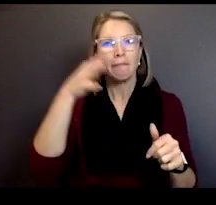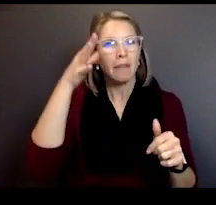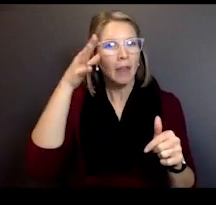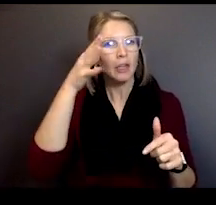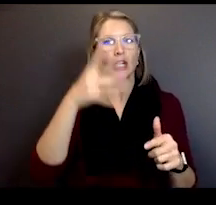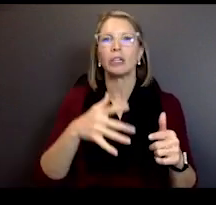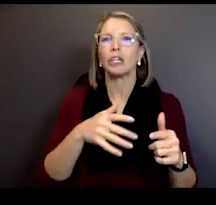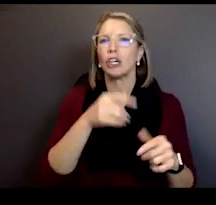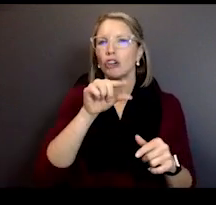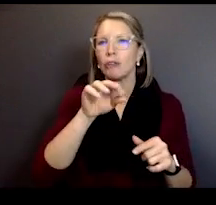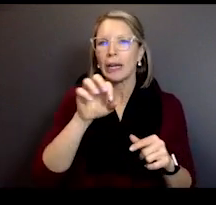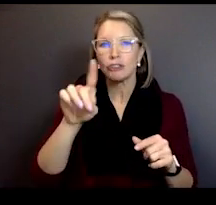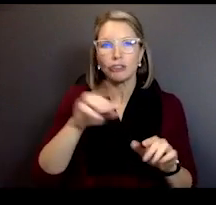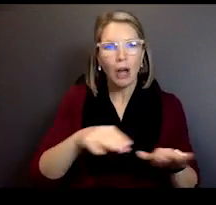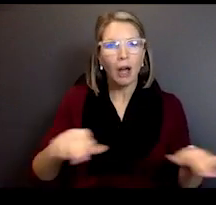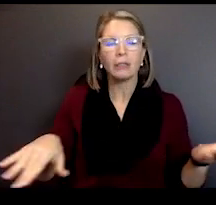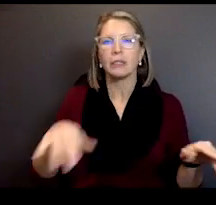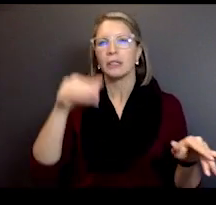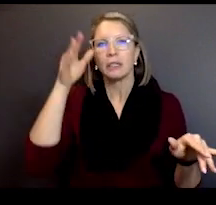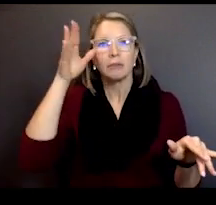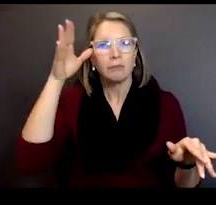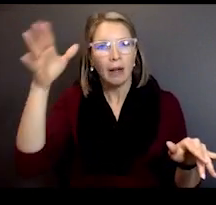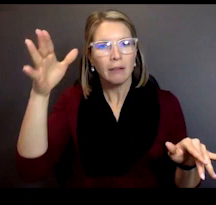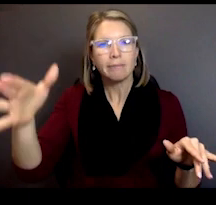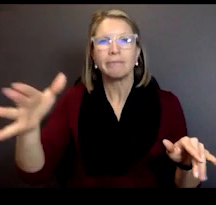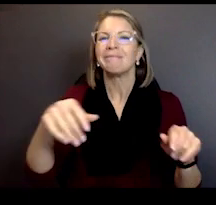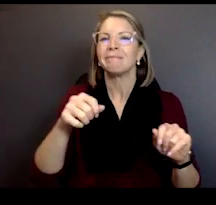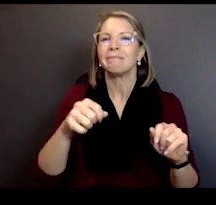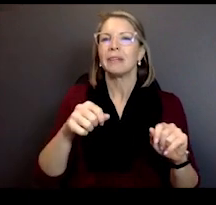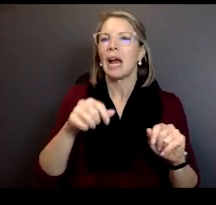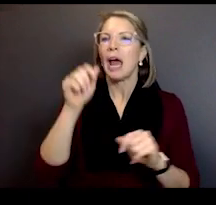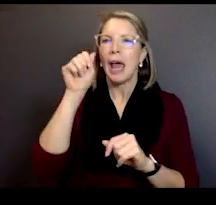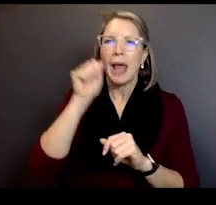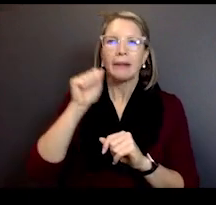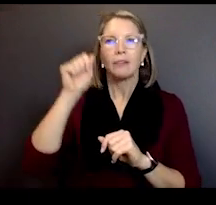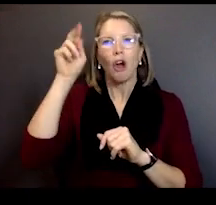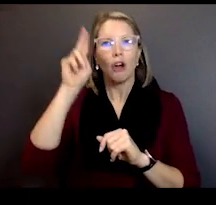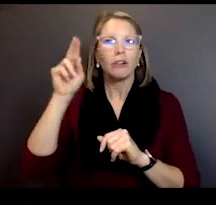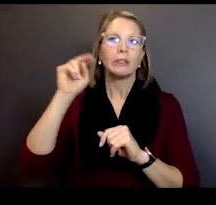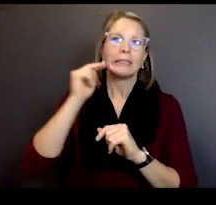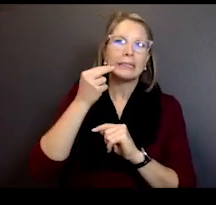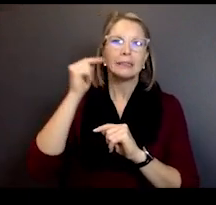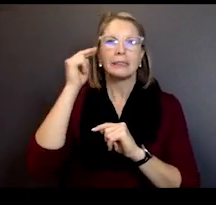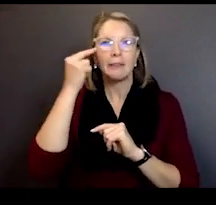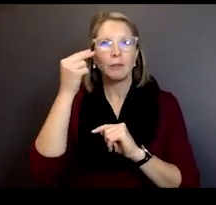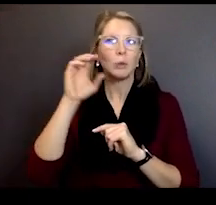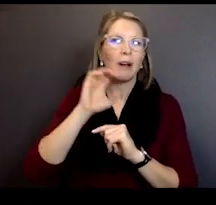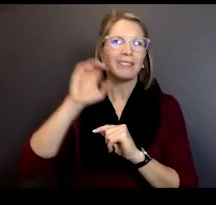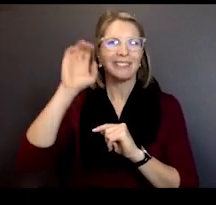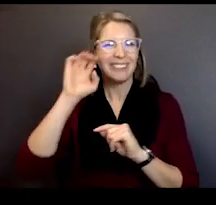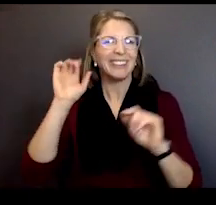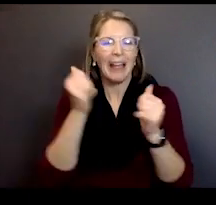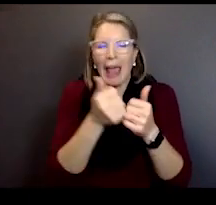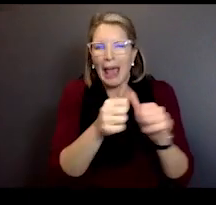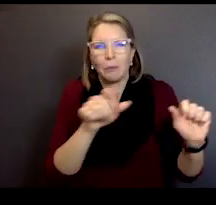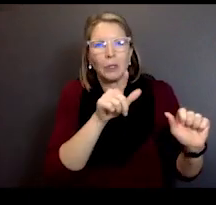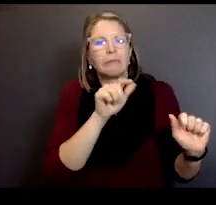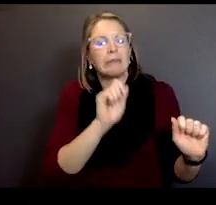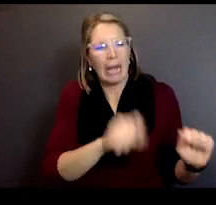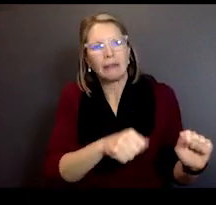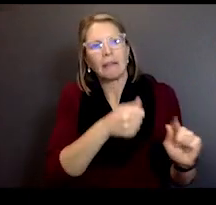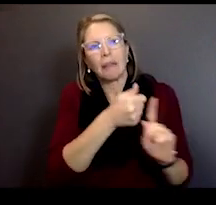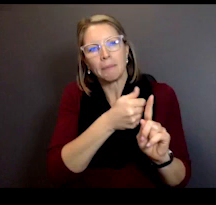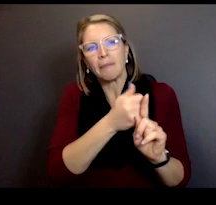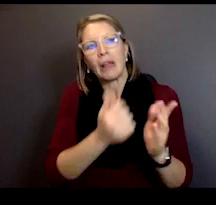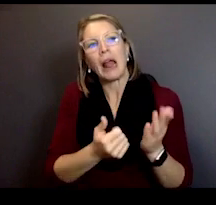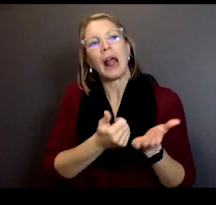grandparent, child, grandchild, brother, sister, uncle, aunt, niece, or nephew of the person